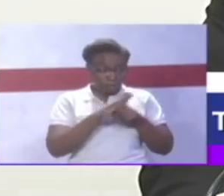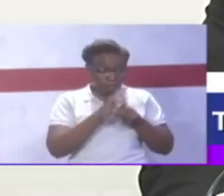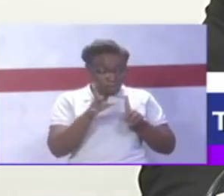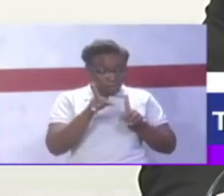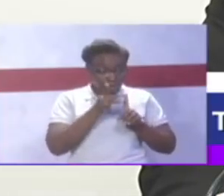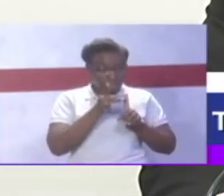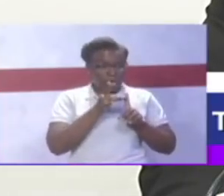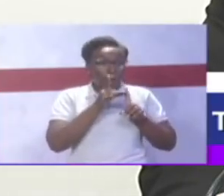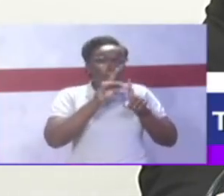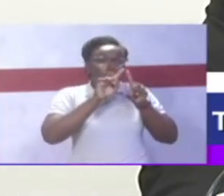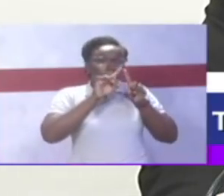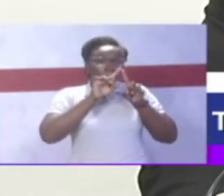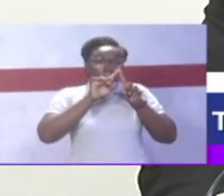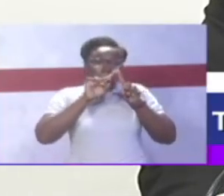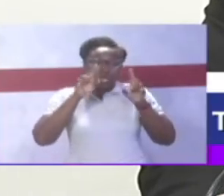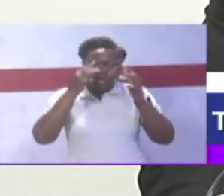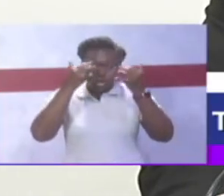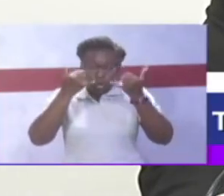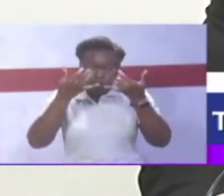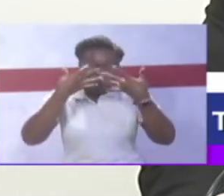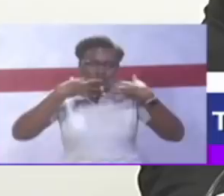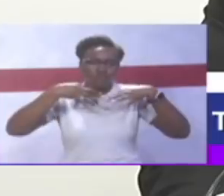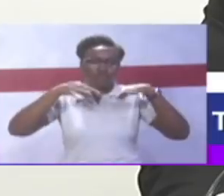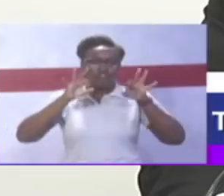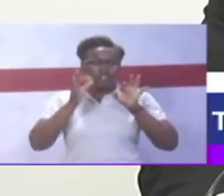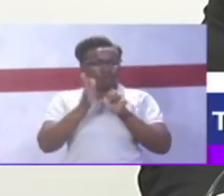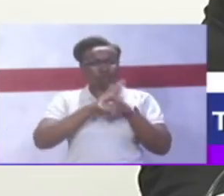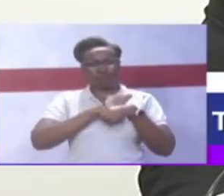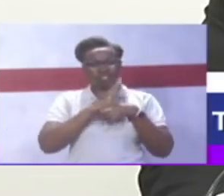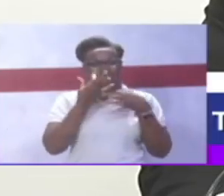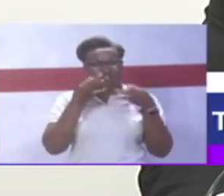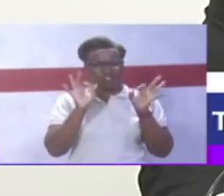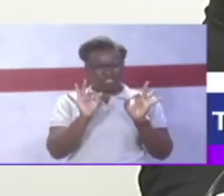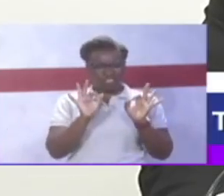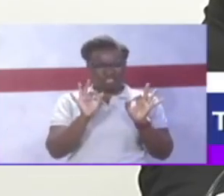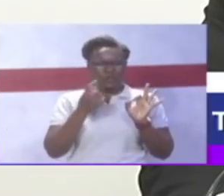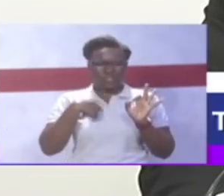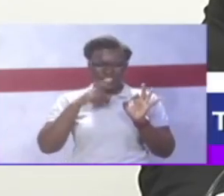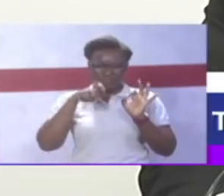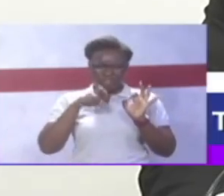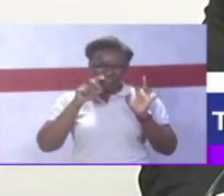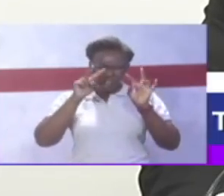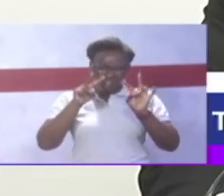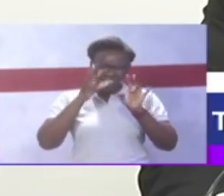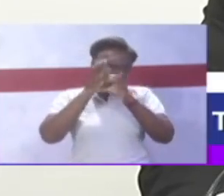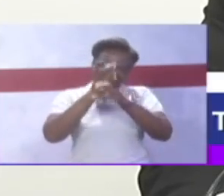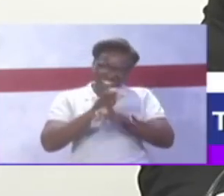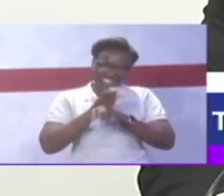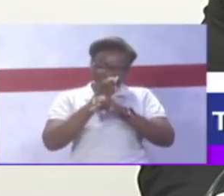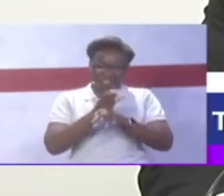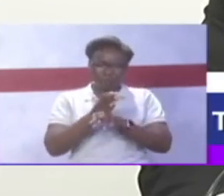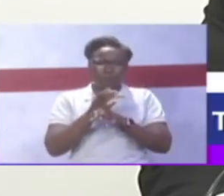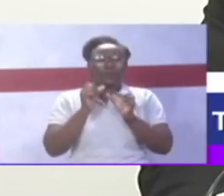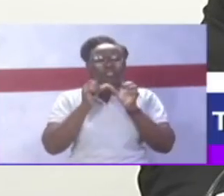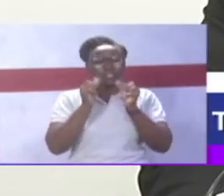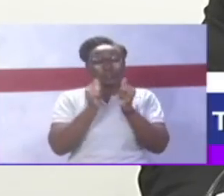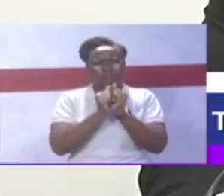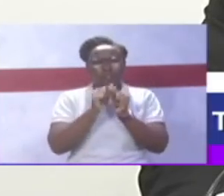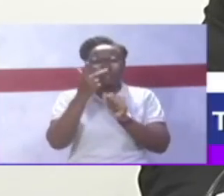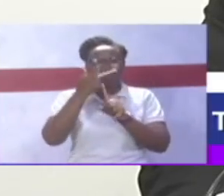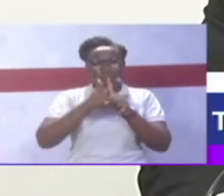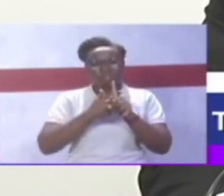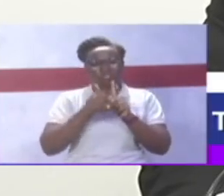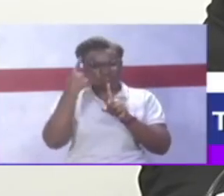and introduce a vaccine into that situation. So we just want to be cautious, and we continue with the 3-month for now, and of course it will be continuously